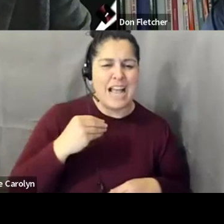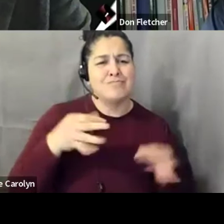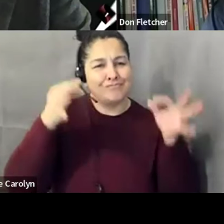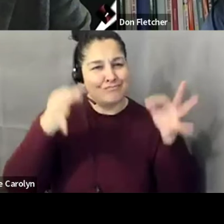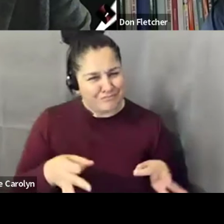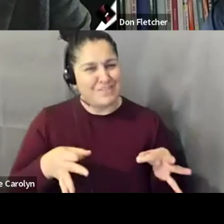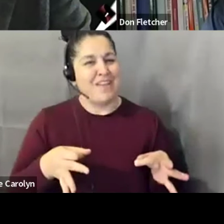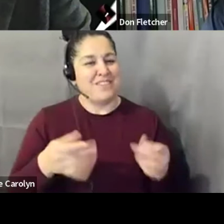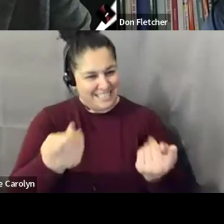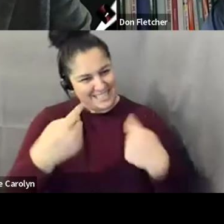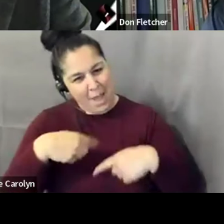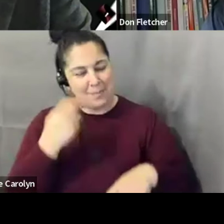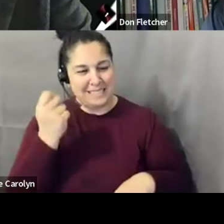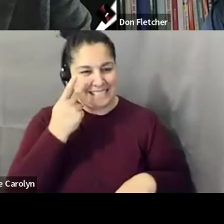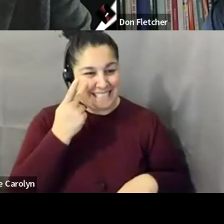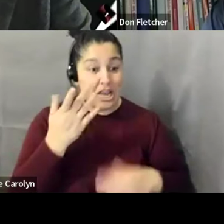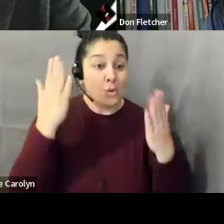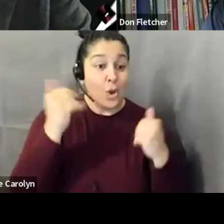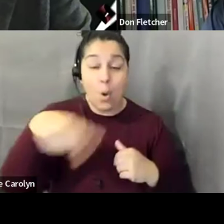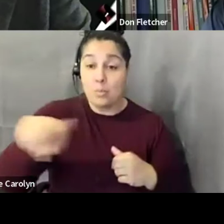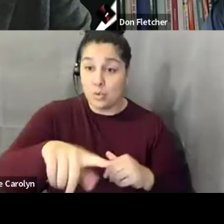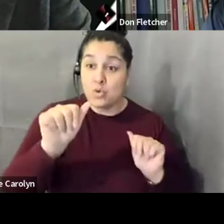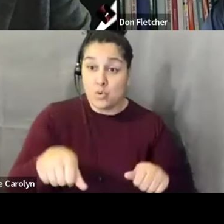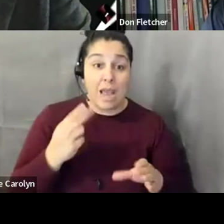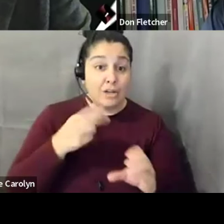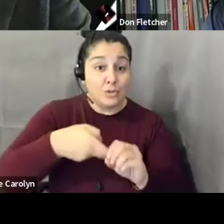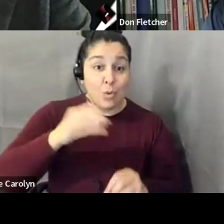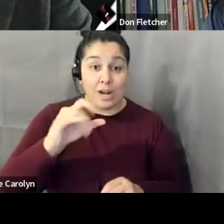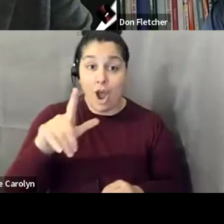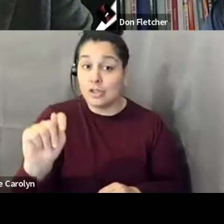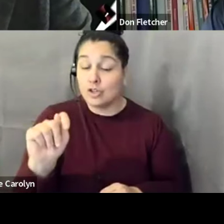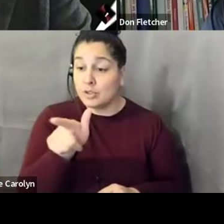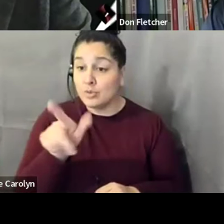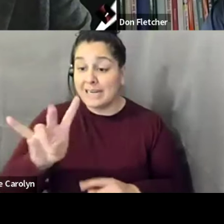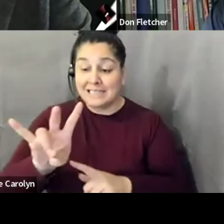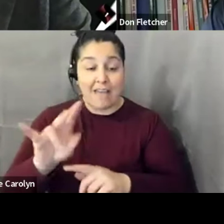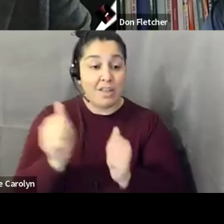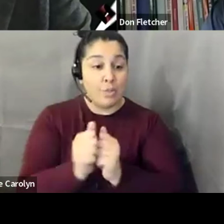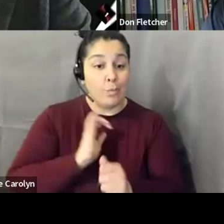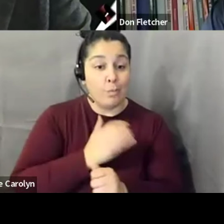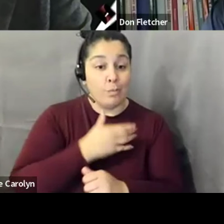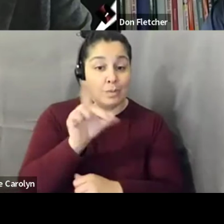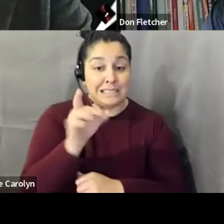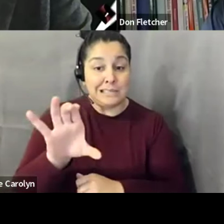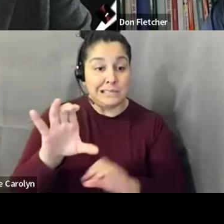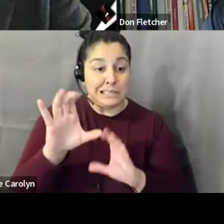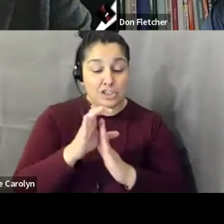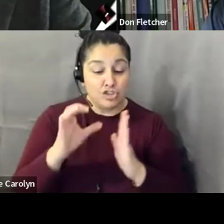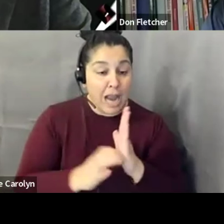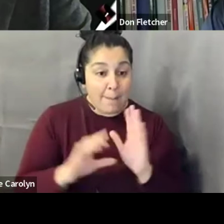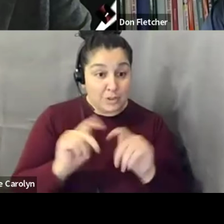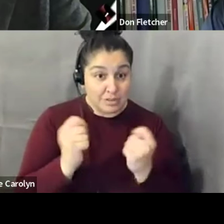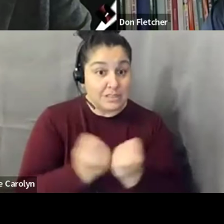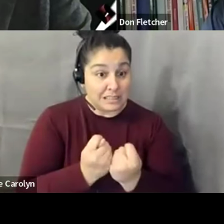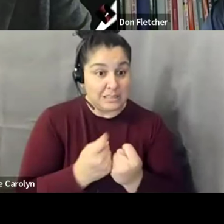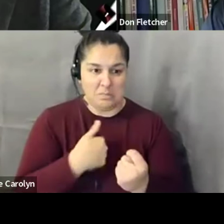out. We hope that you can join us on October 27th with our DC chapter team. And I'm going to include